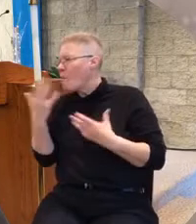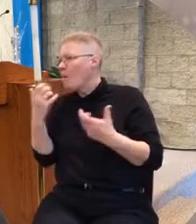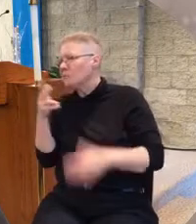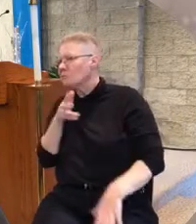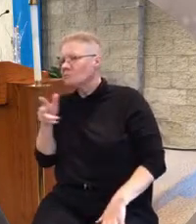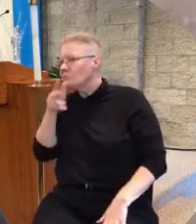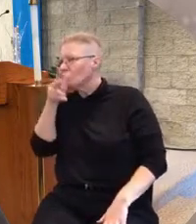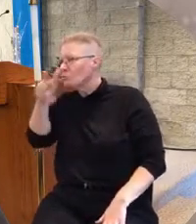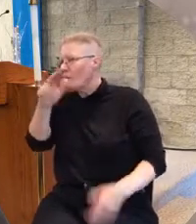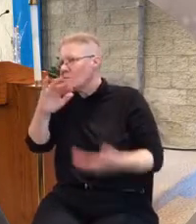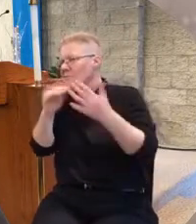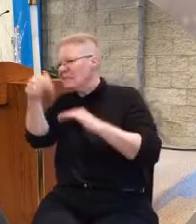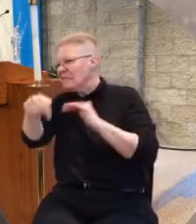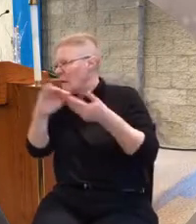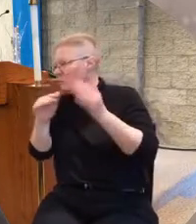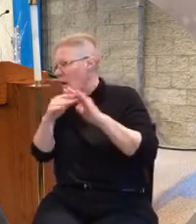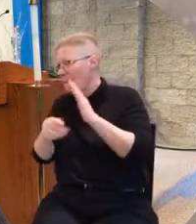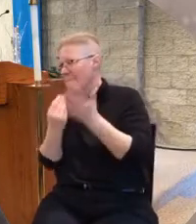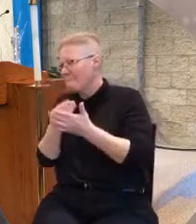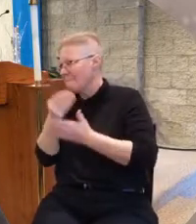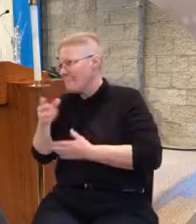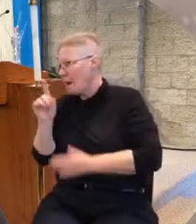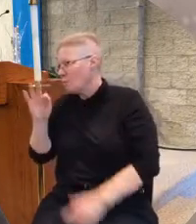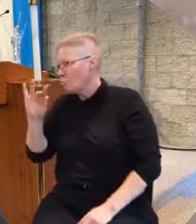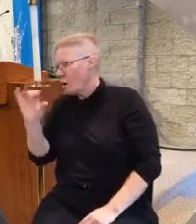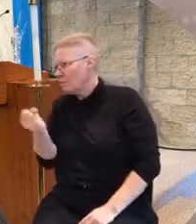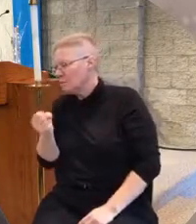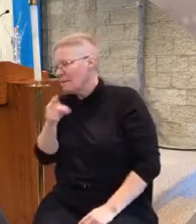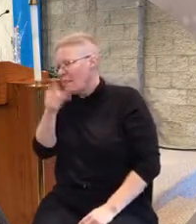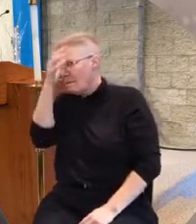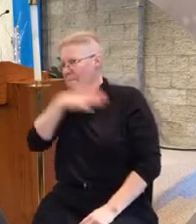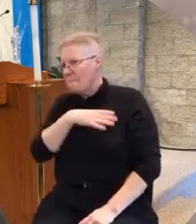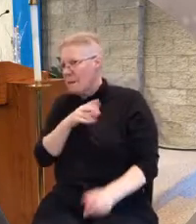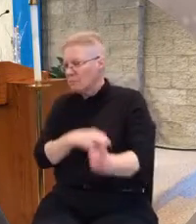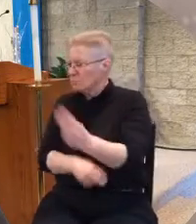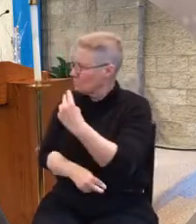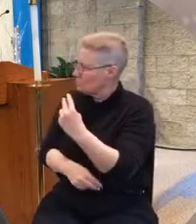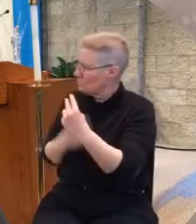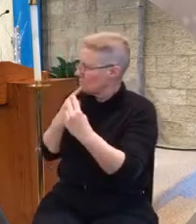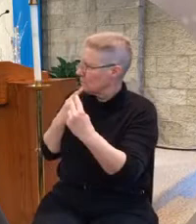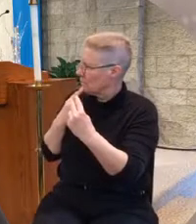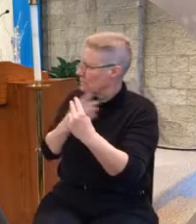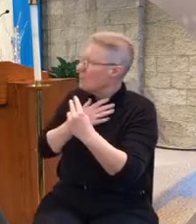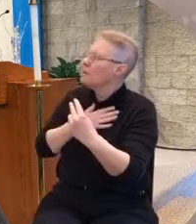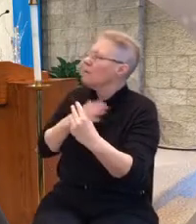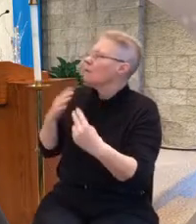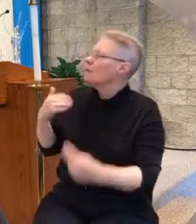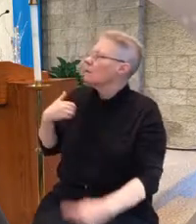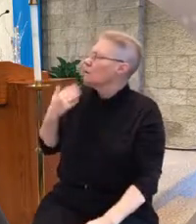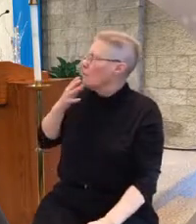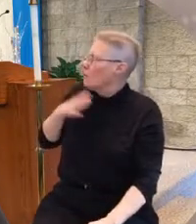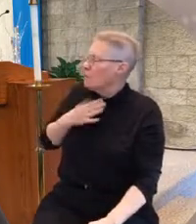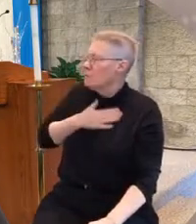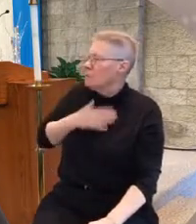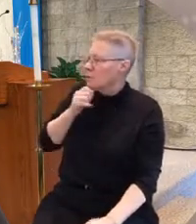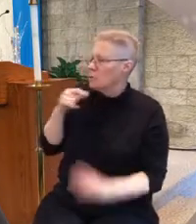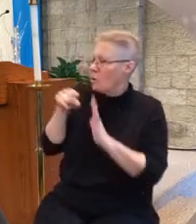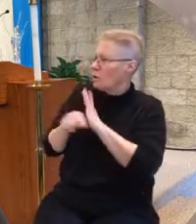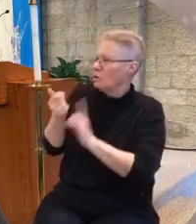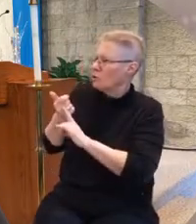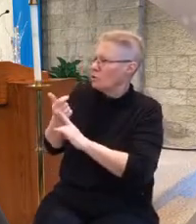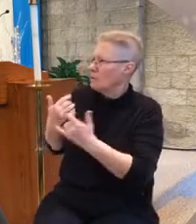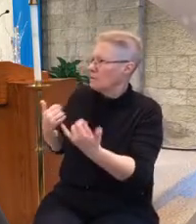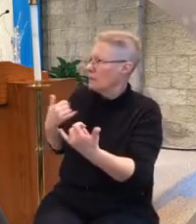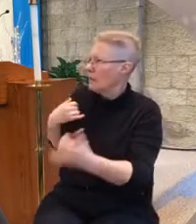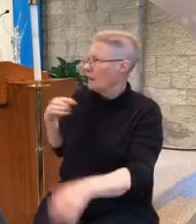what I instructed him to do, he turned to face me and he said, "Young lady, please don't kill yourself today." And I looked into the eyes of this